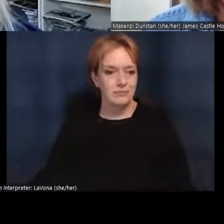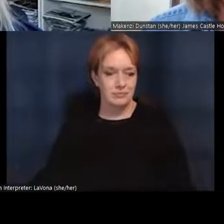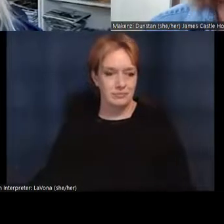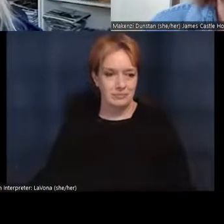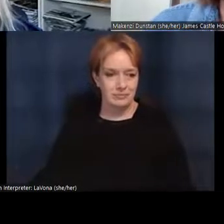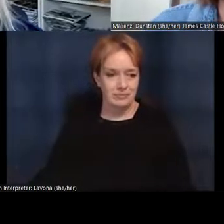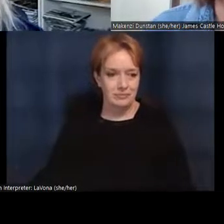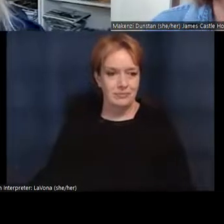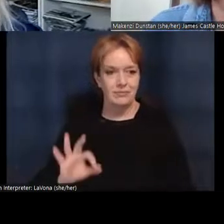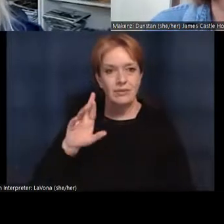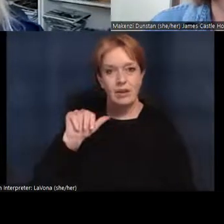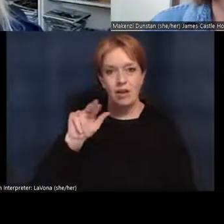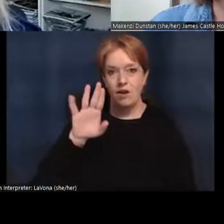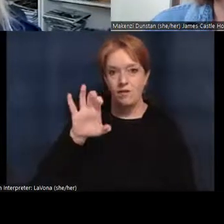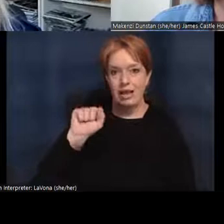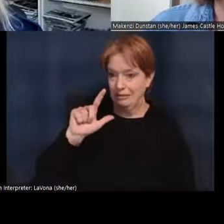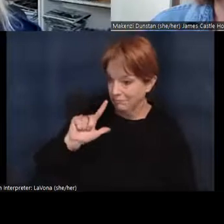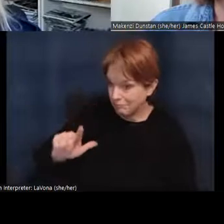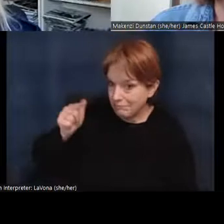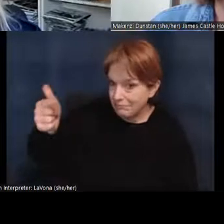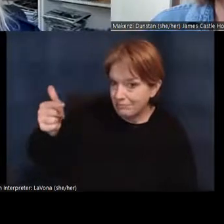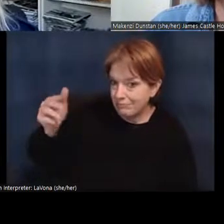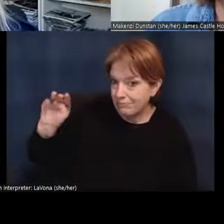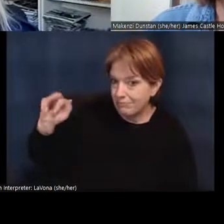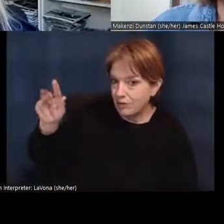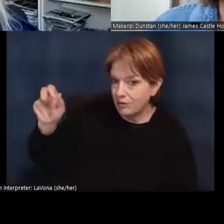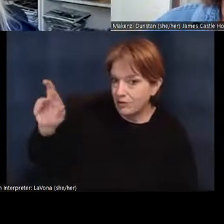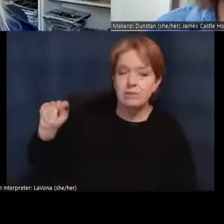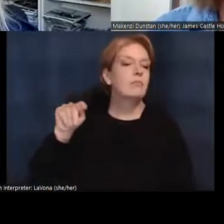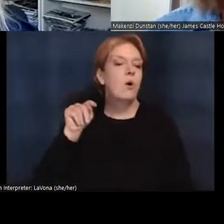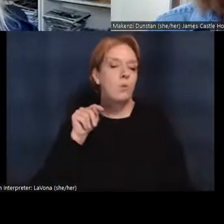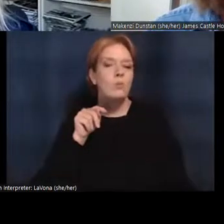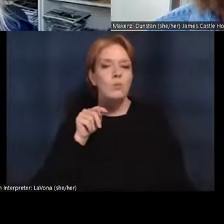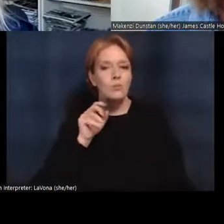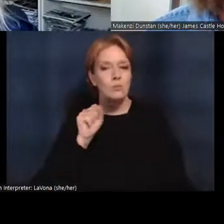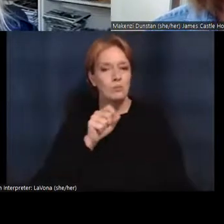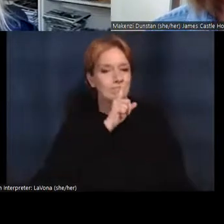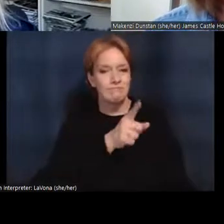want to take that? Sure. So she did do well. She had,